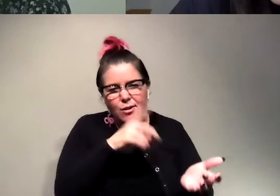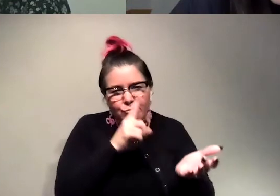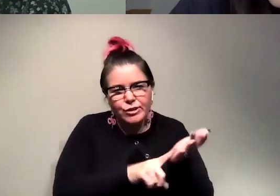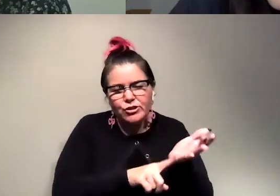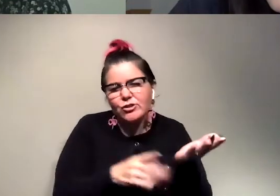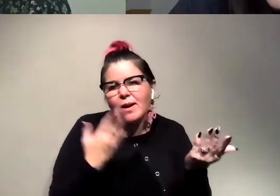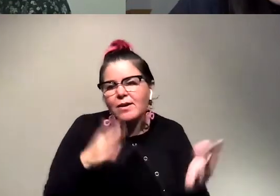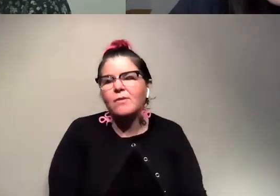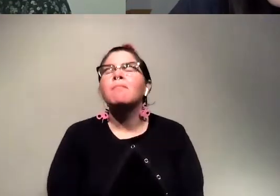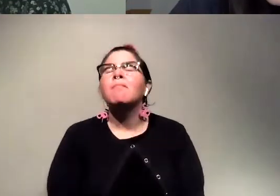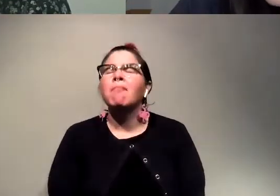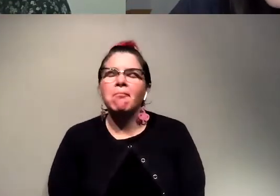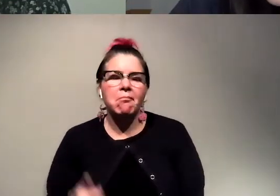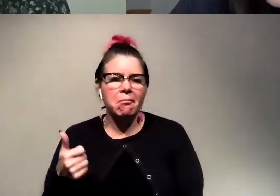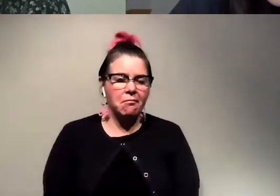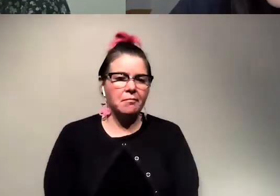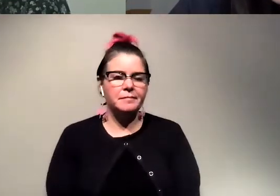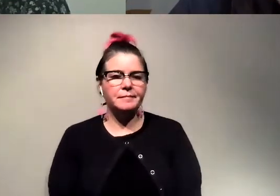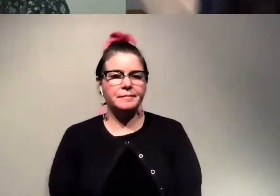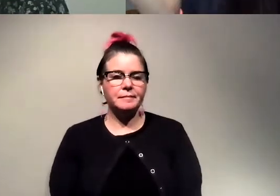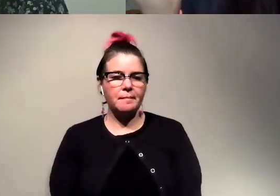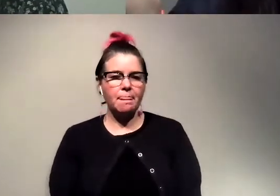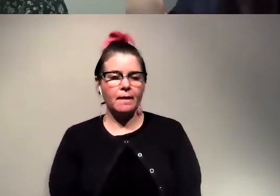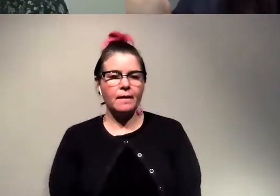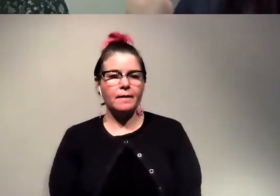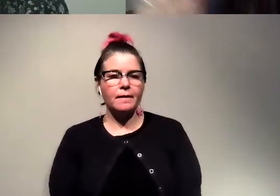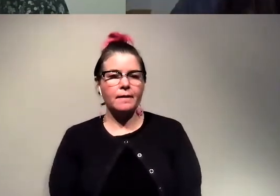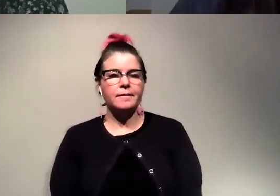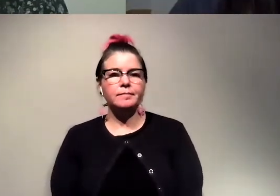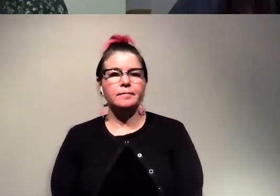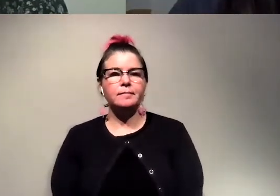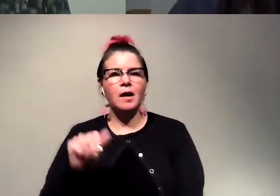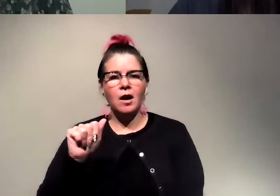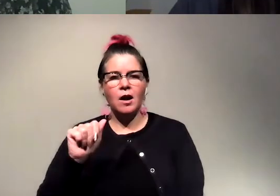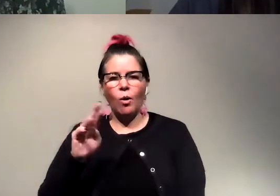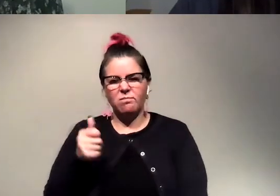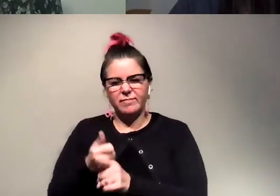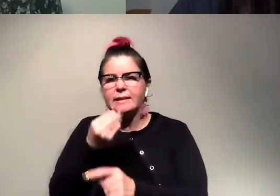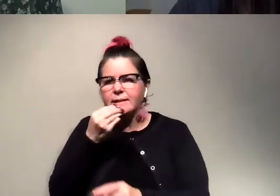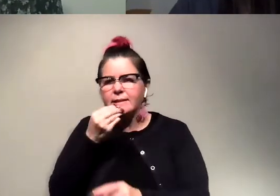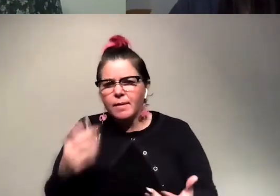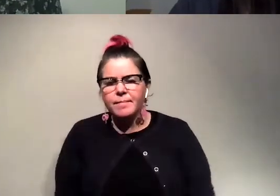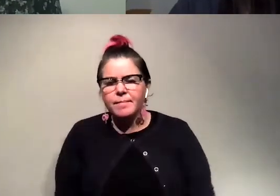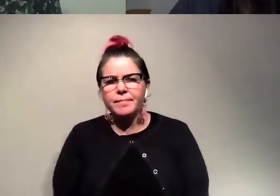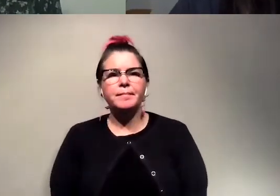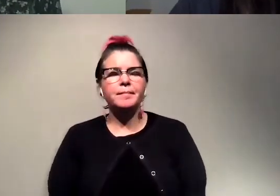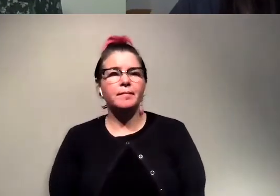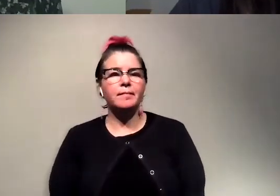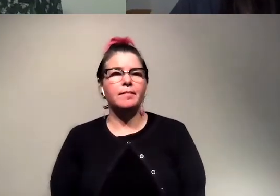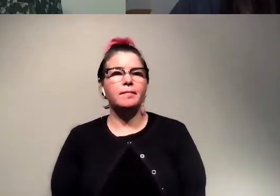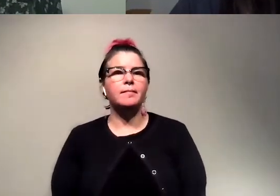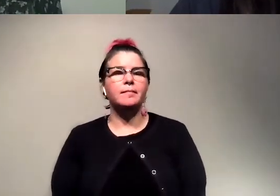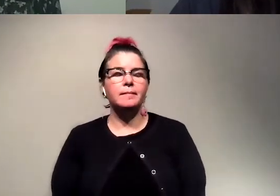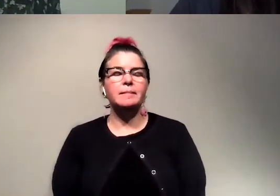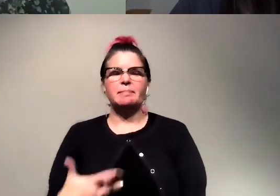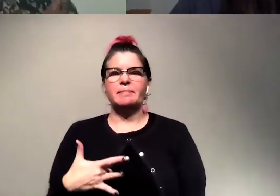sounds good. Let's see. So what does an anole eat? So a lot of anoles